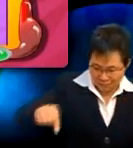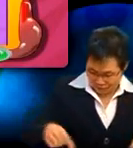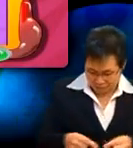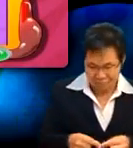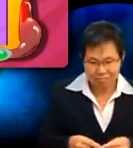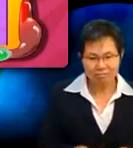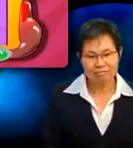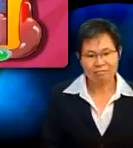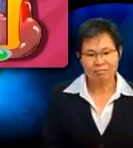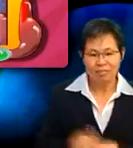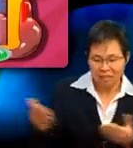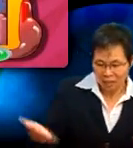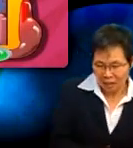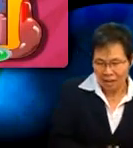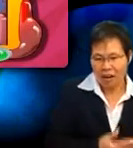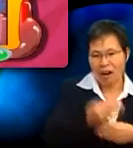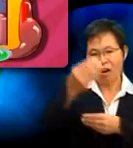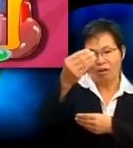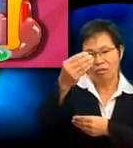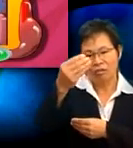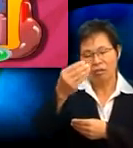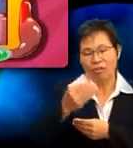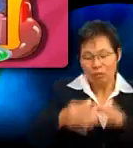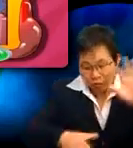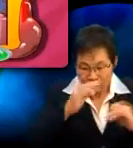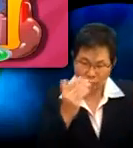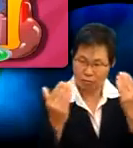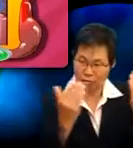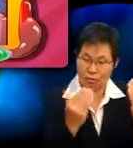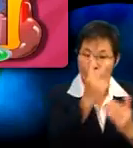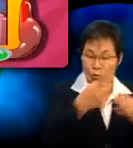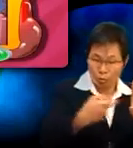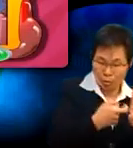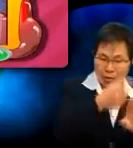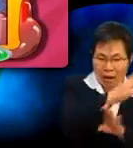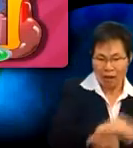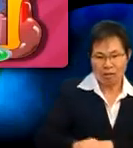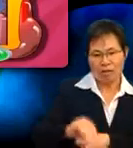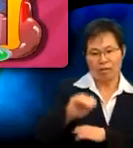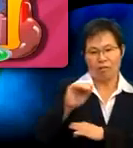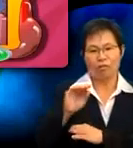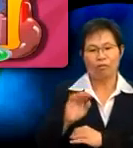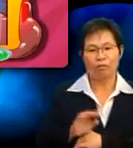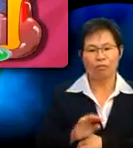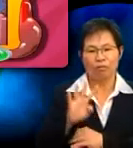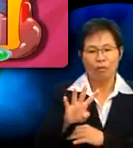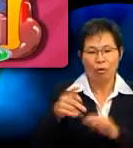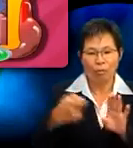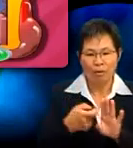circuit. Carry out the FAIR test to find out the comparison between 2 batteries and 4th